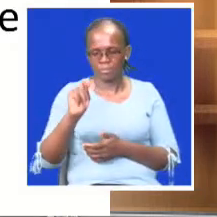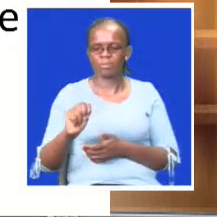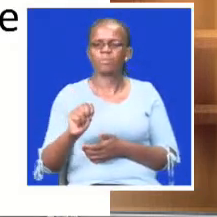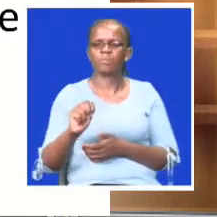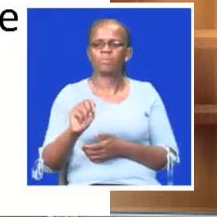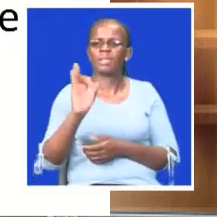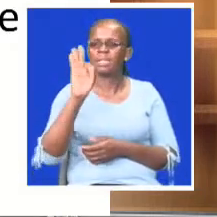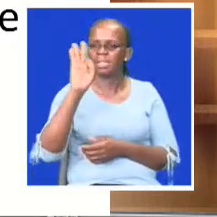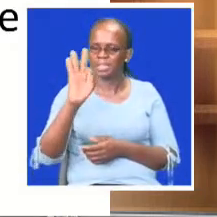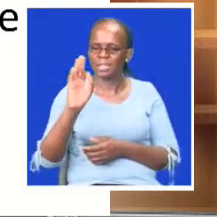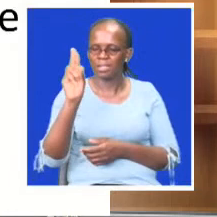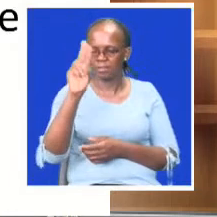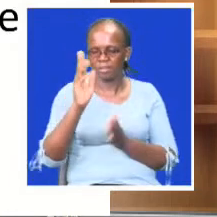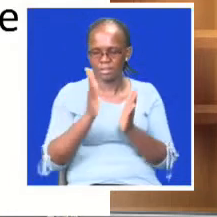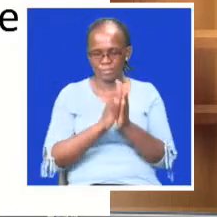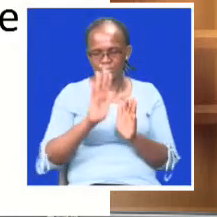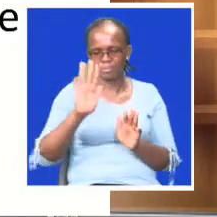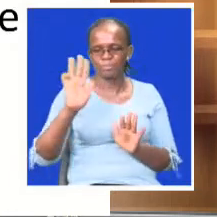verse 19.